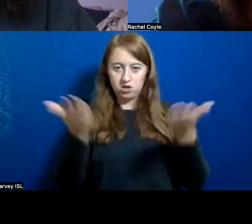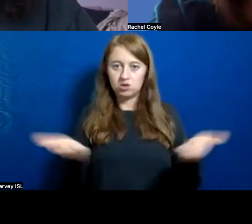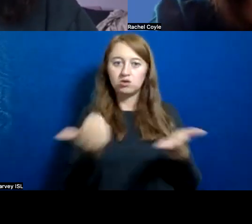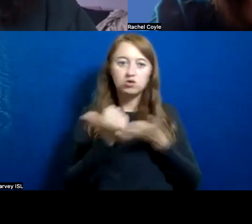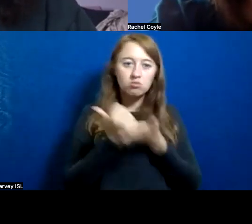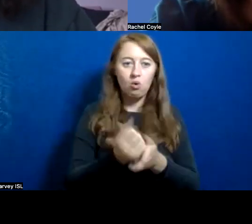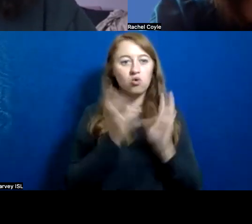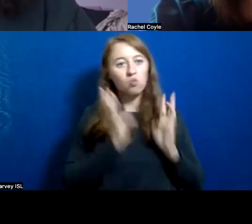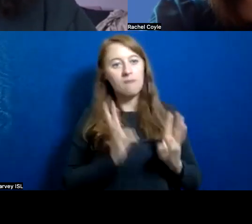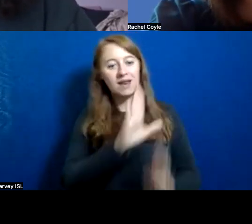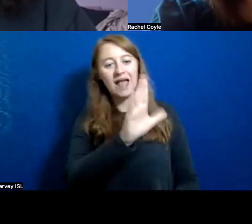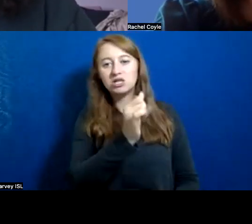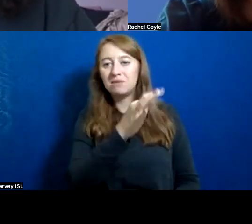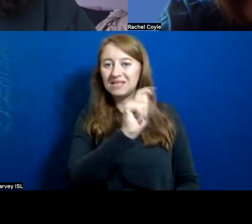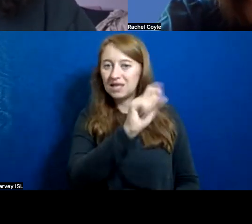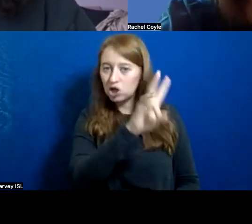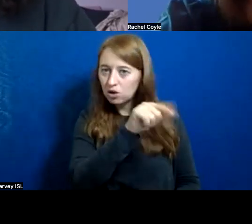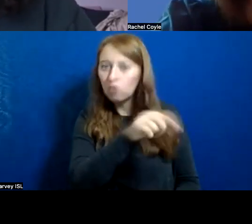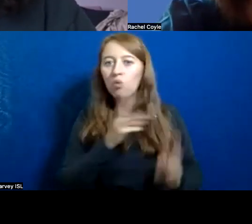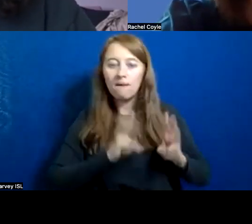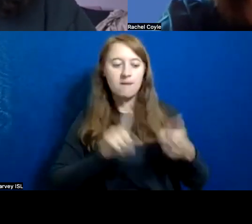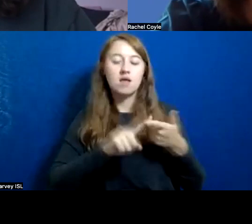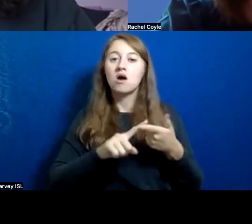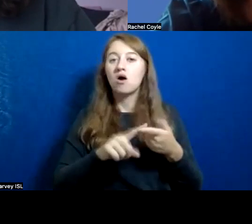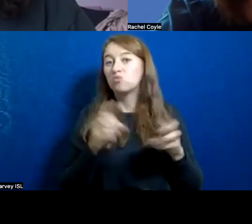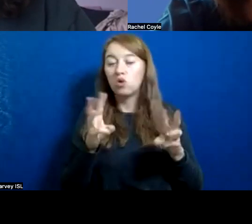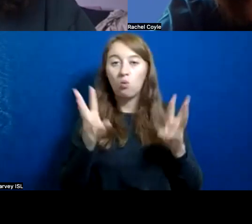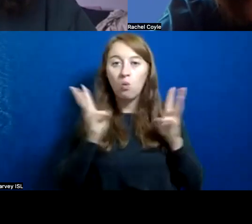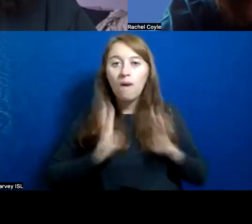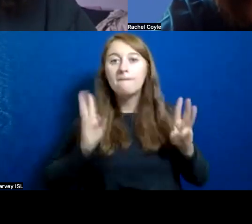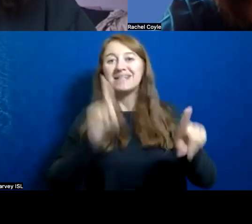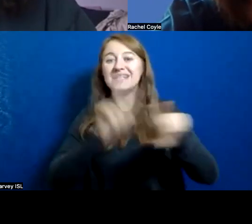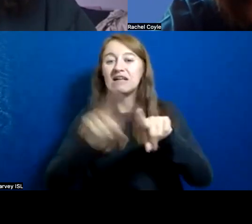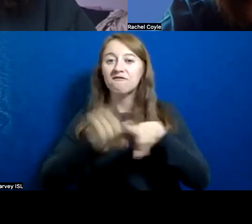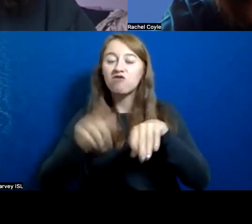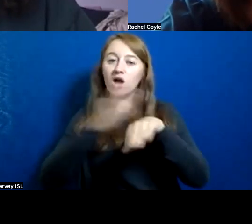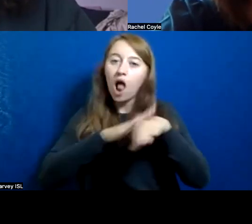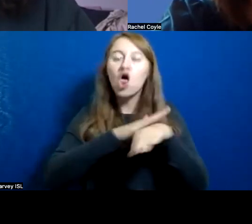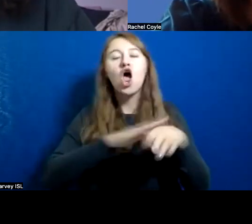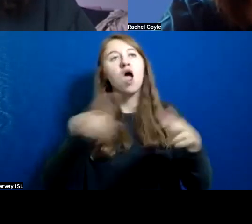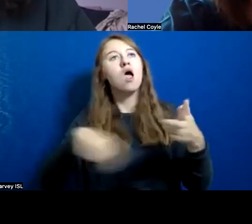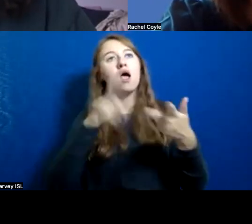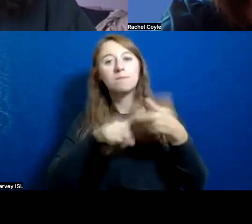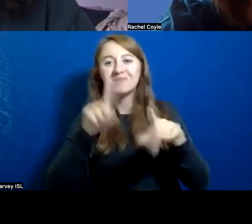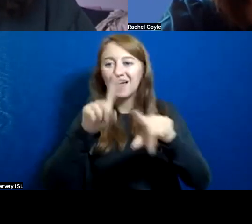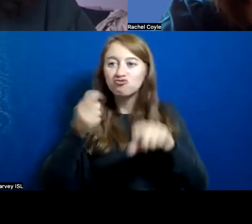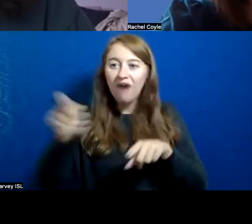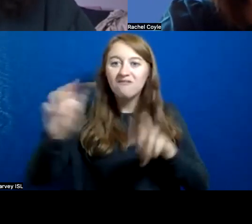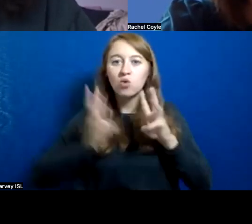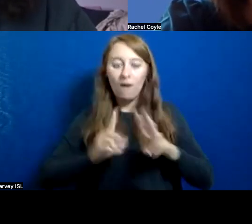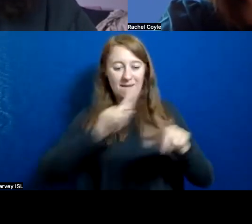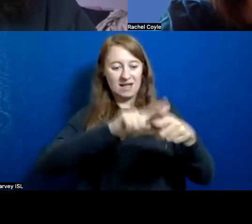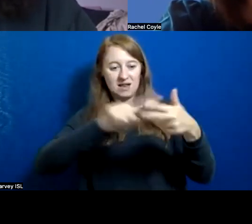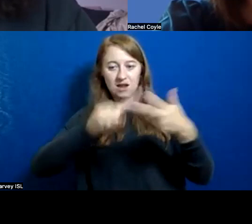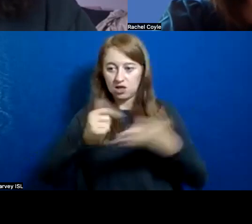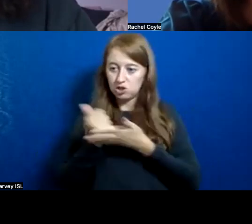colour or traveller women. That's what we want to do in the future, to give them the specific support that they need, and then have those sessions led from someone from that